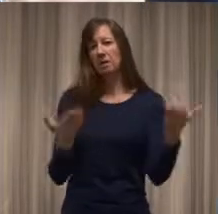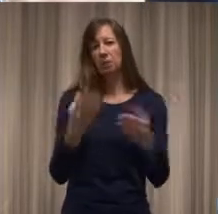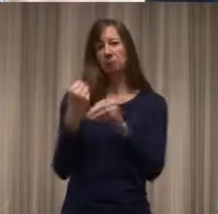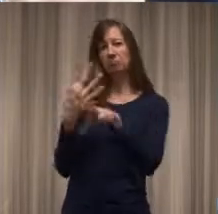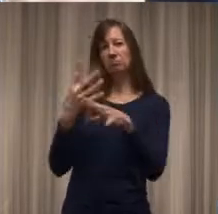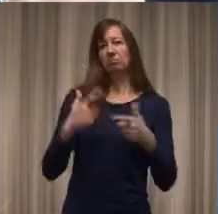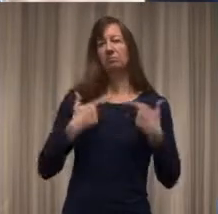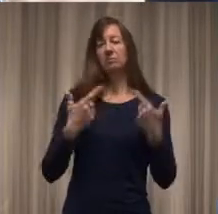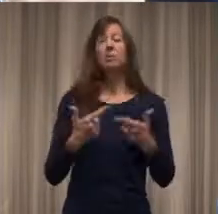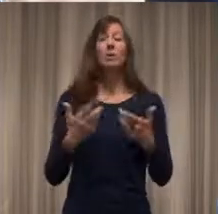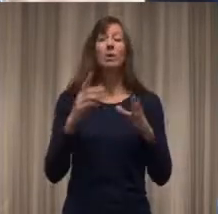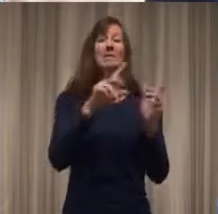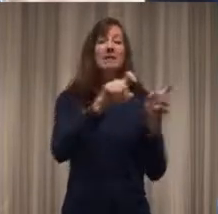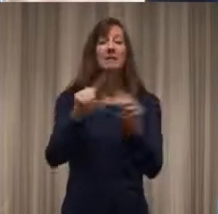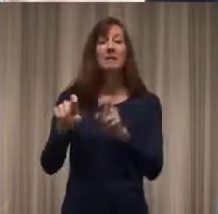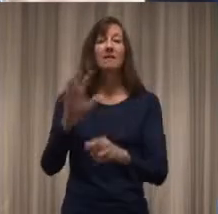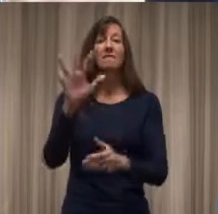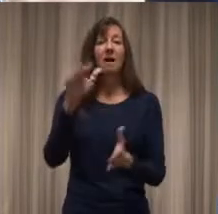tested